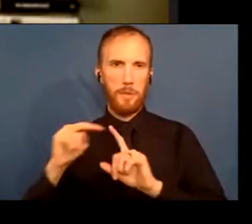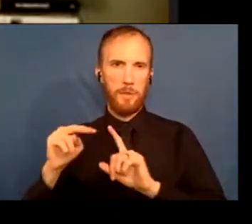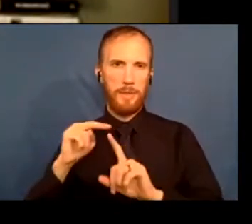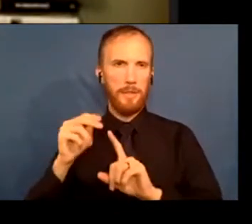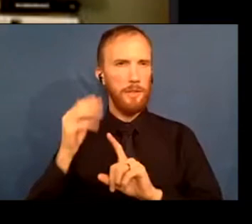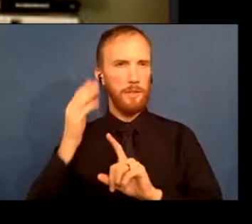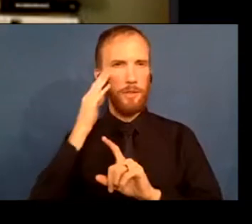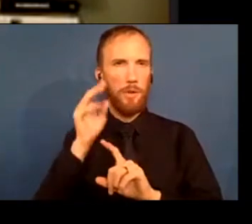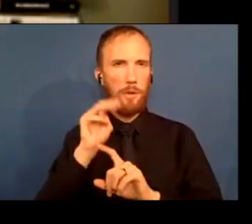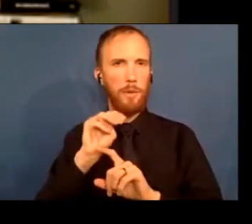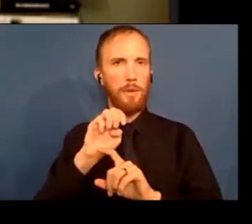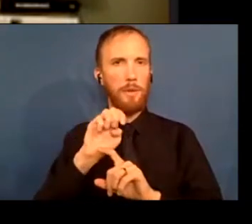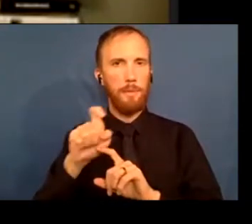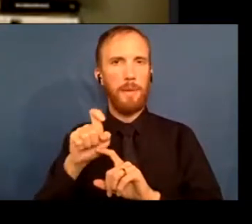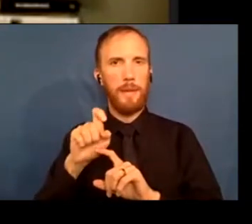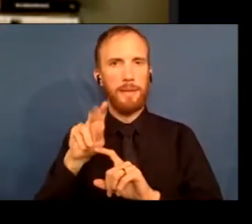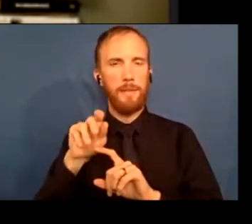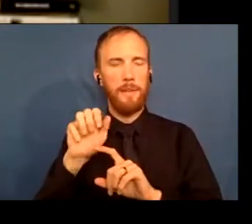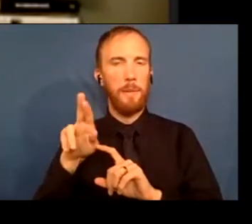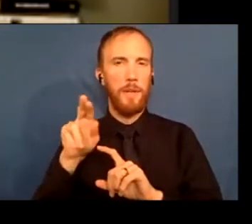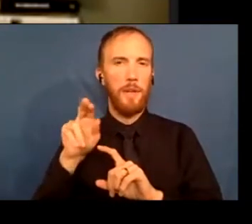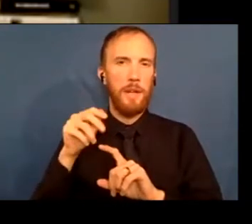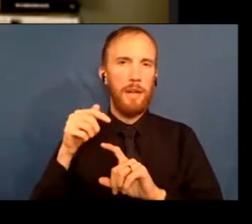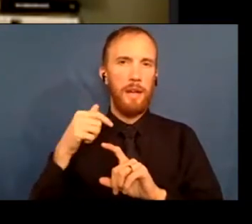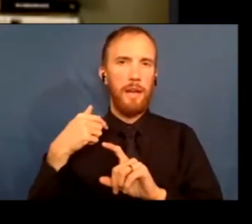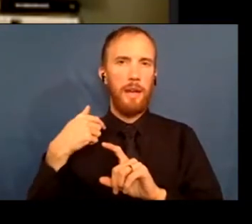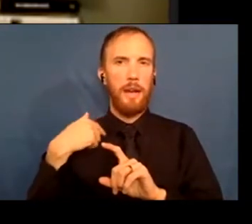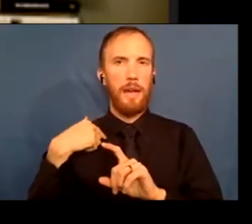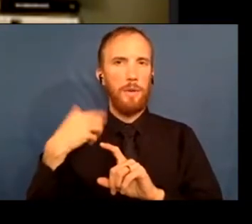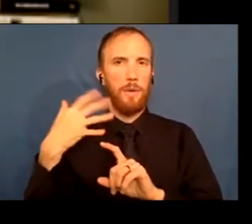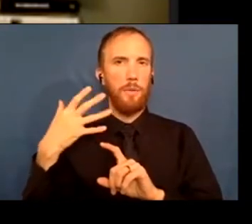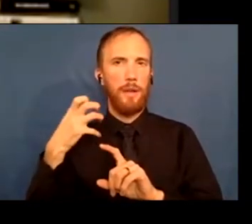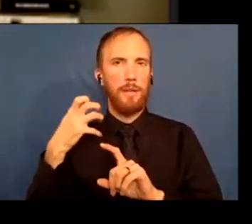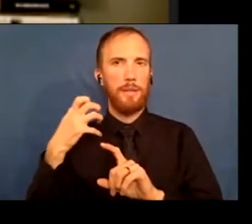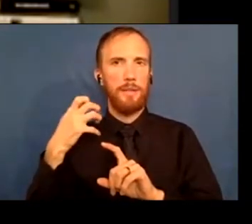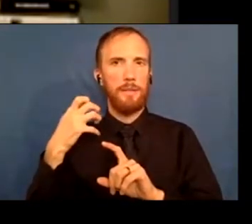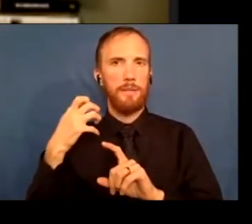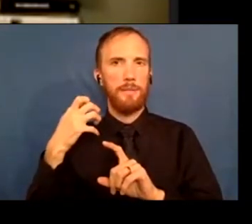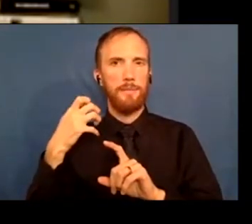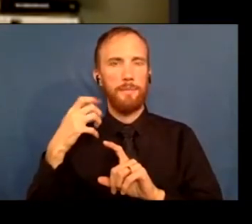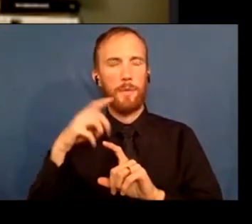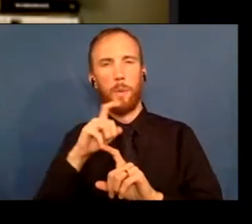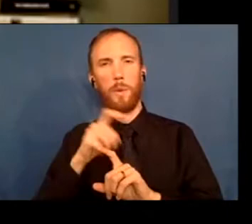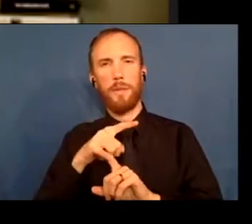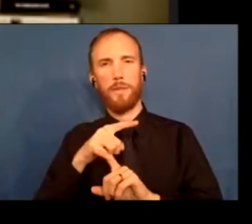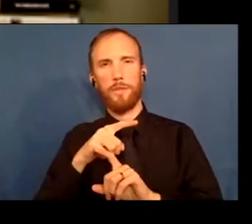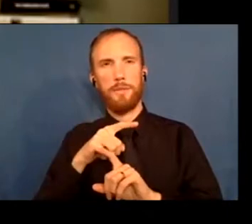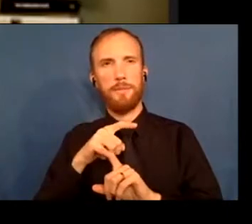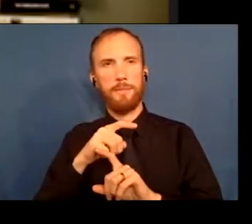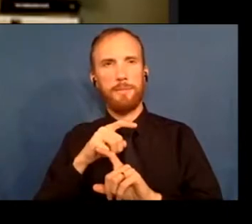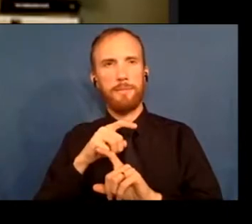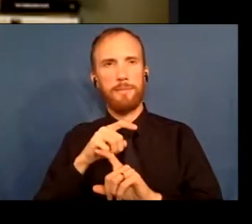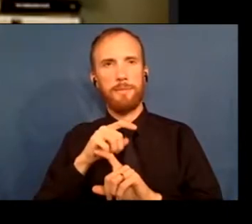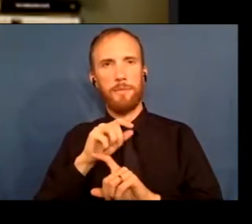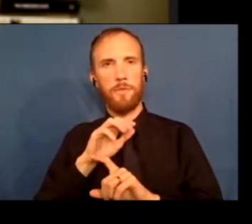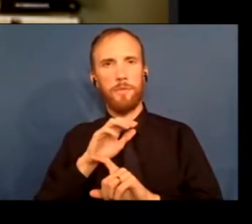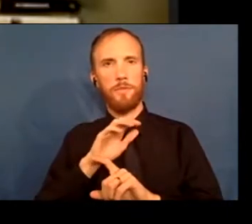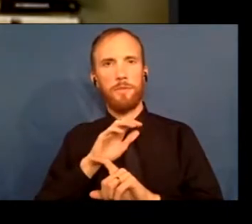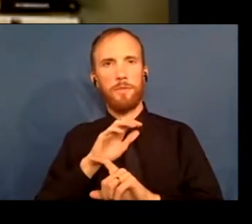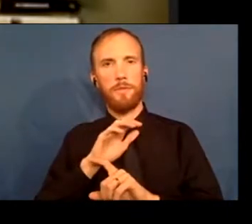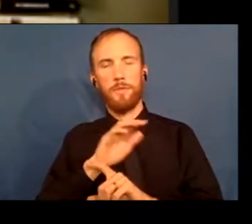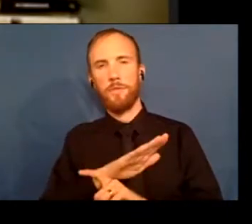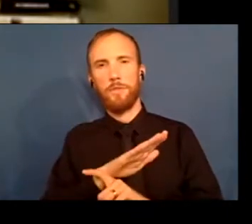would like to question your lack of bias, because after all, the way you wrote about